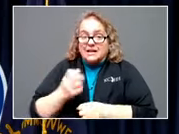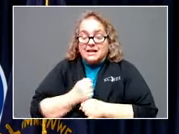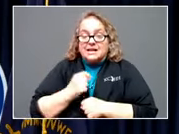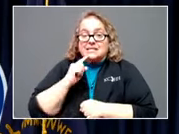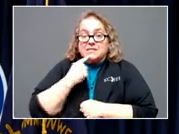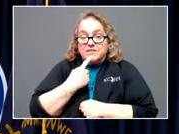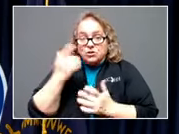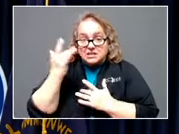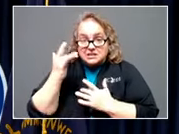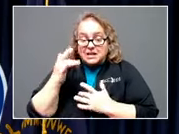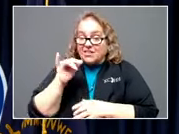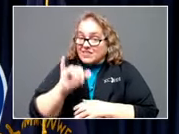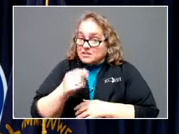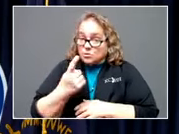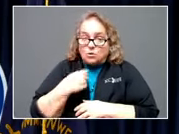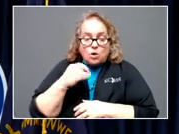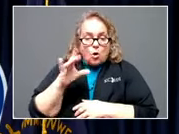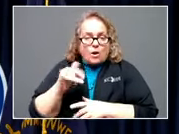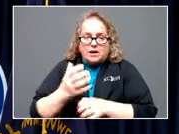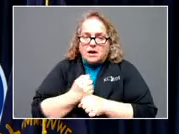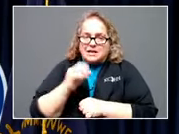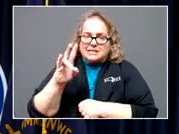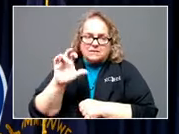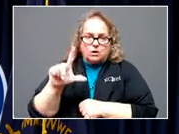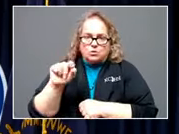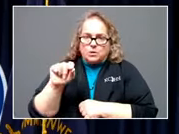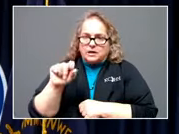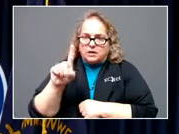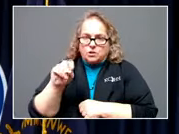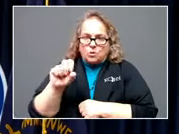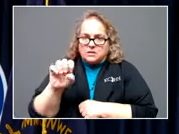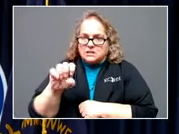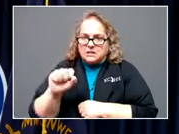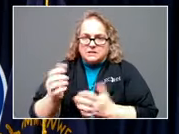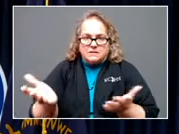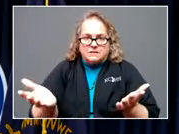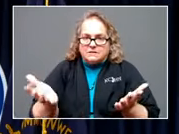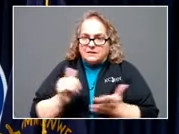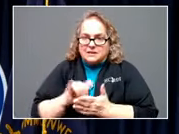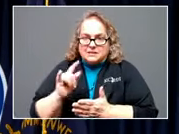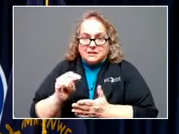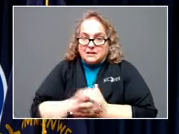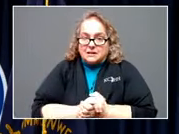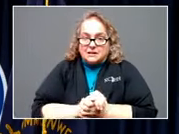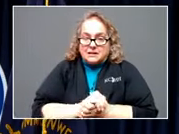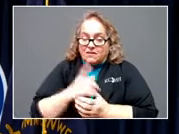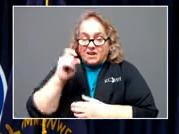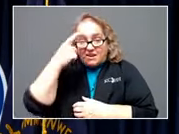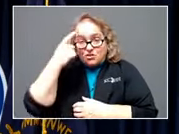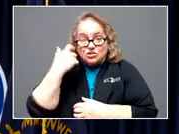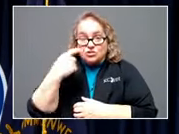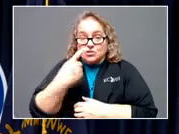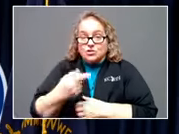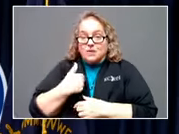This one, we only got 720 doses, folks. The governor just stood up here and told you, what do we have, like over 20,000 new